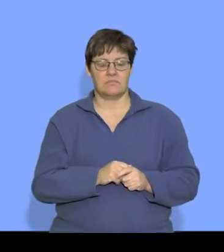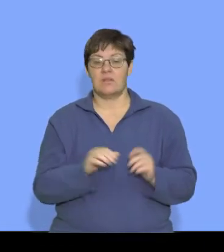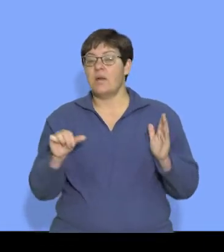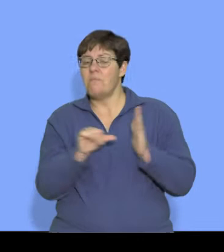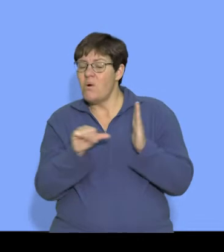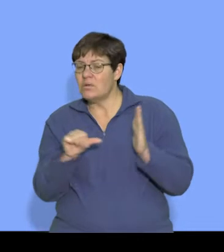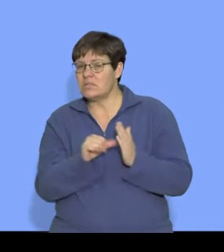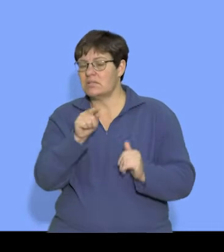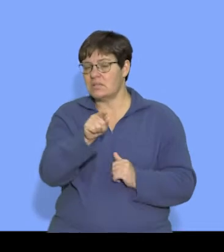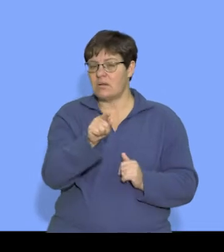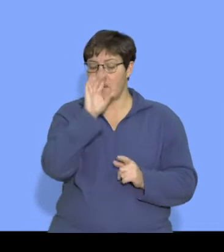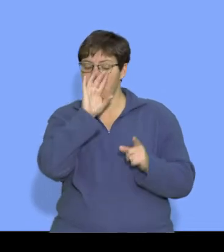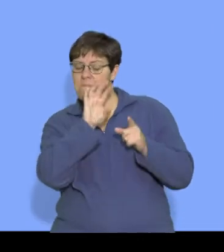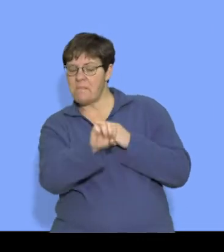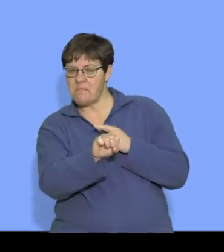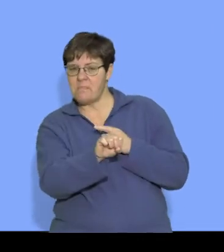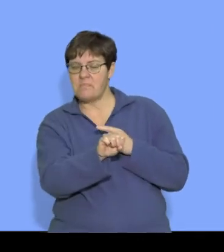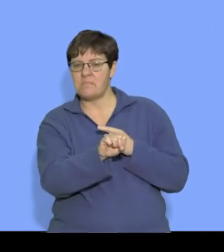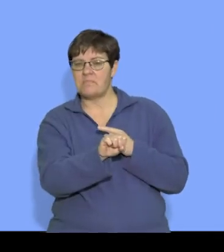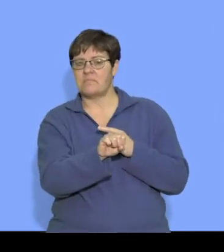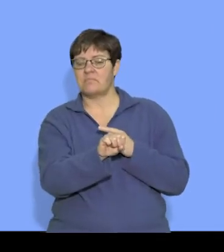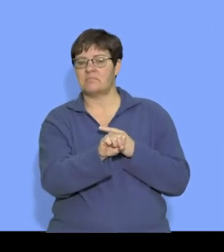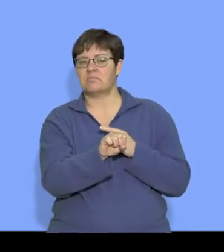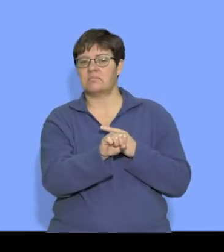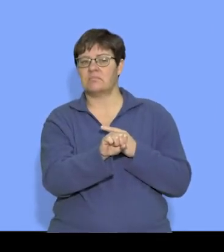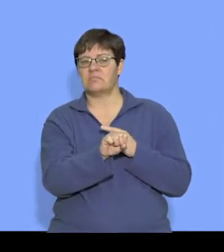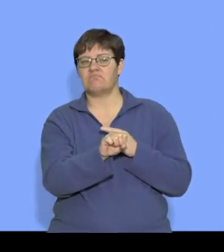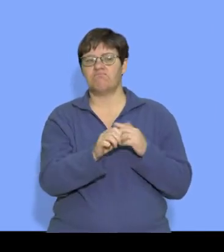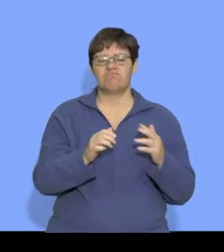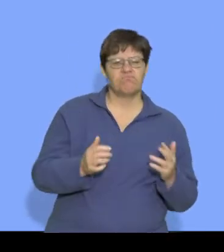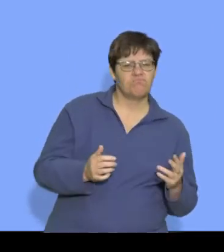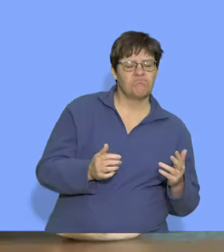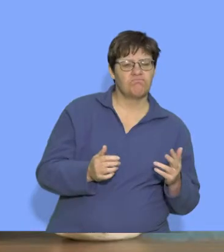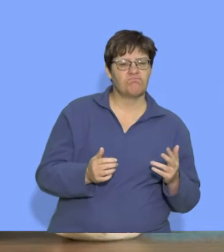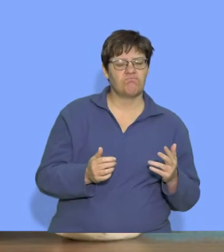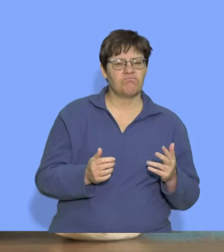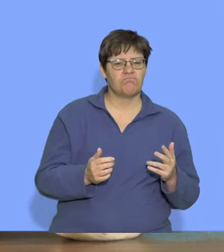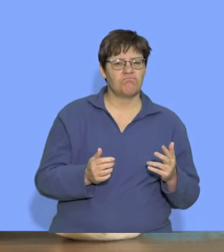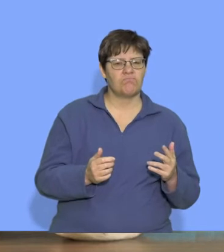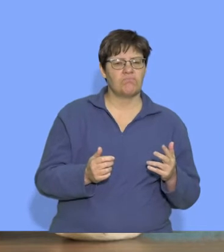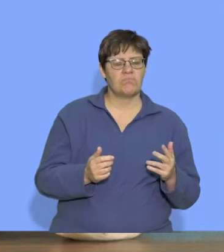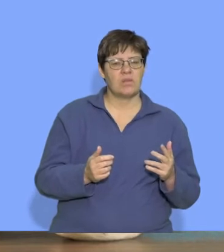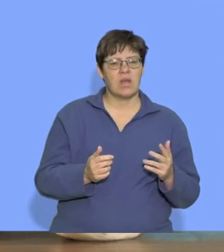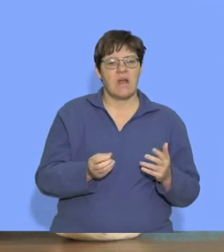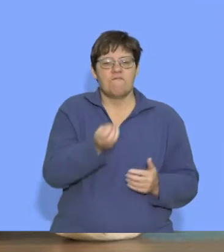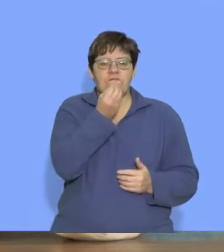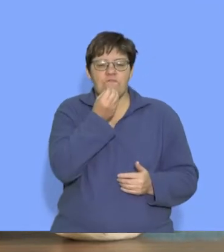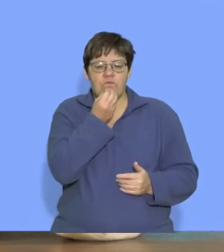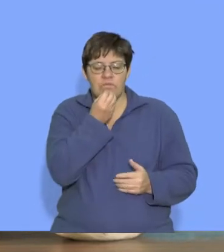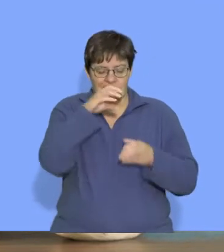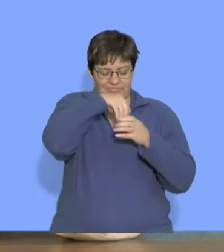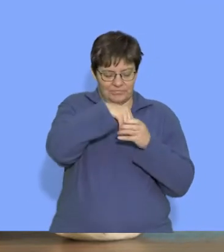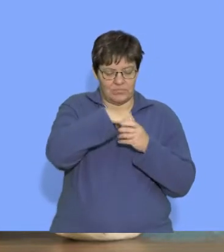It's important that we also recognize that nutrition is a method of being able to access